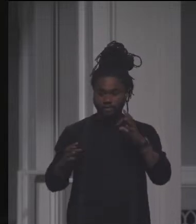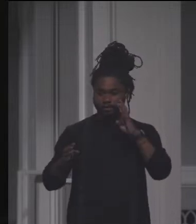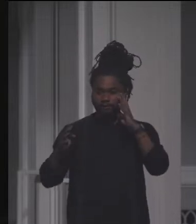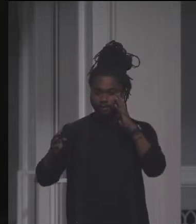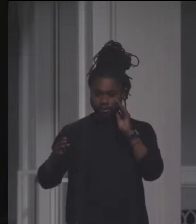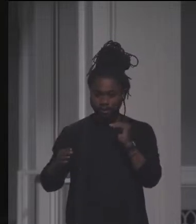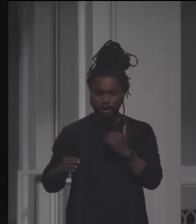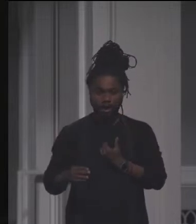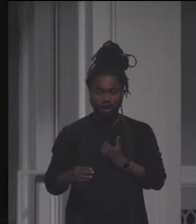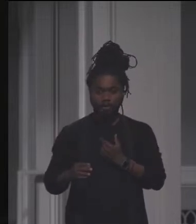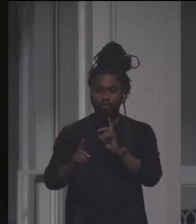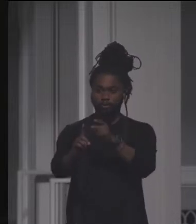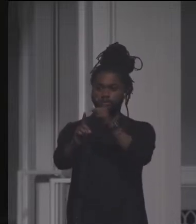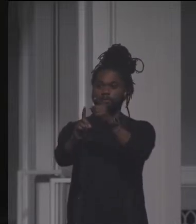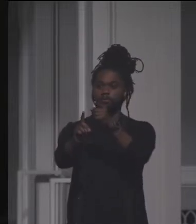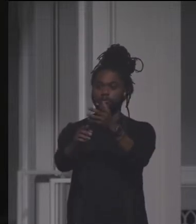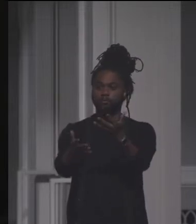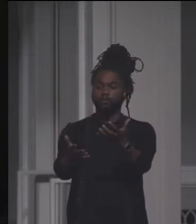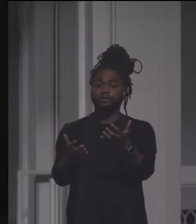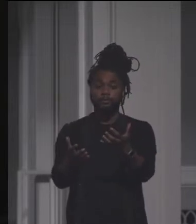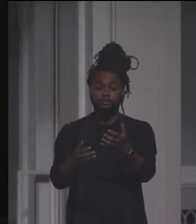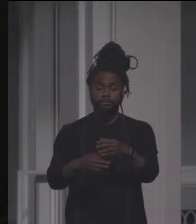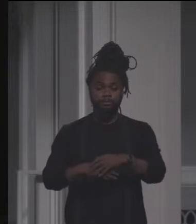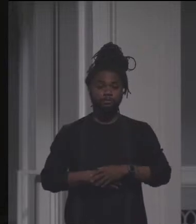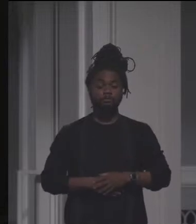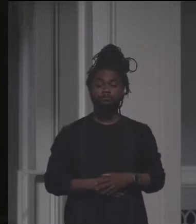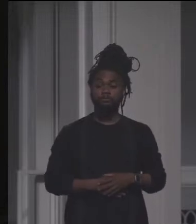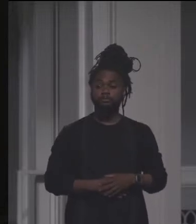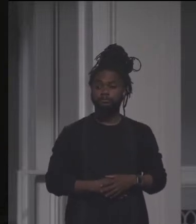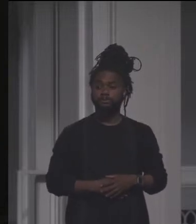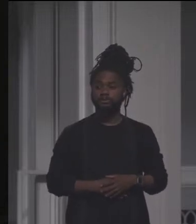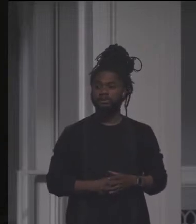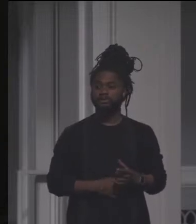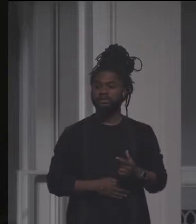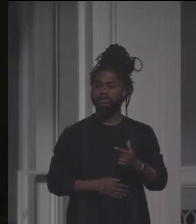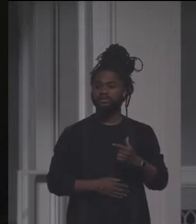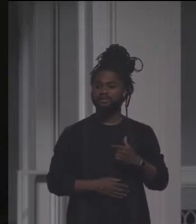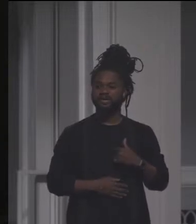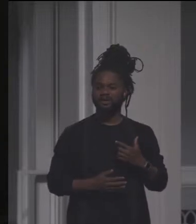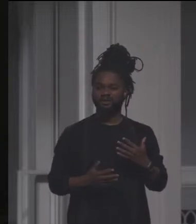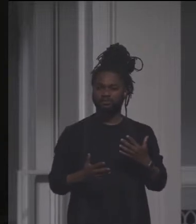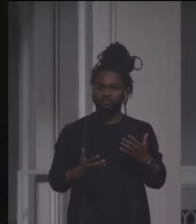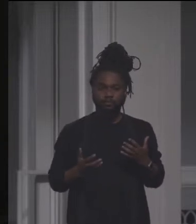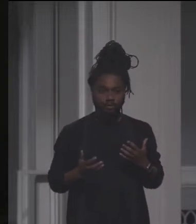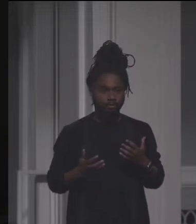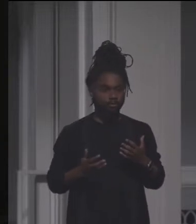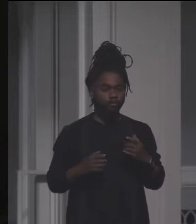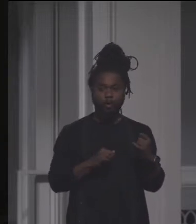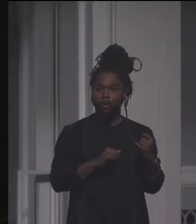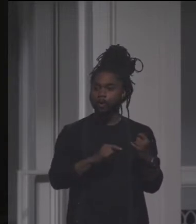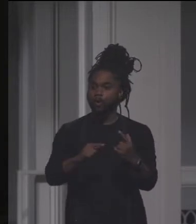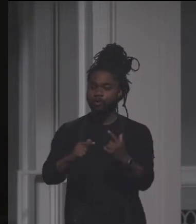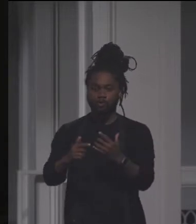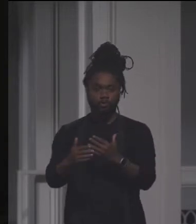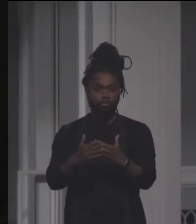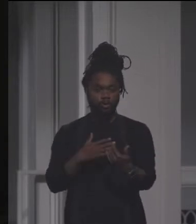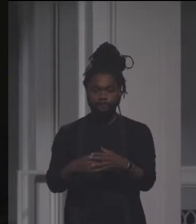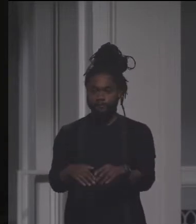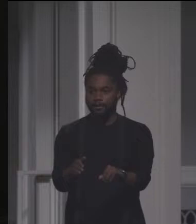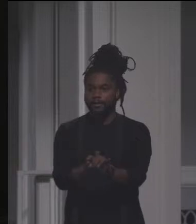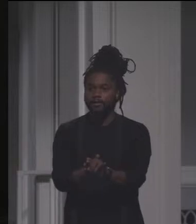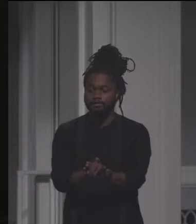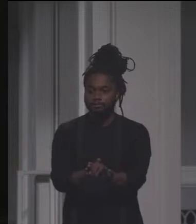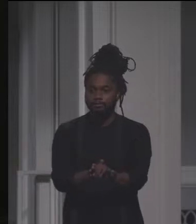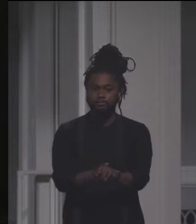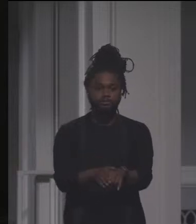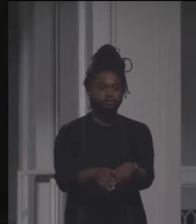desire." And I desire a world where we are all, regardless of our identities,